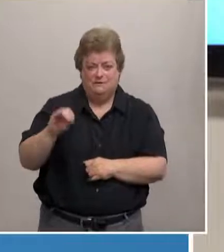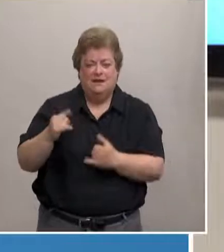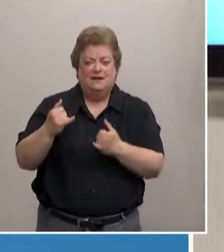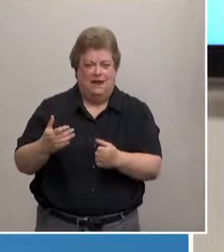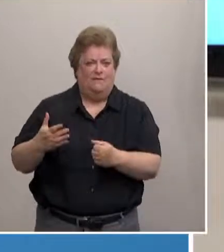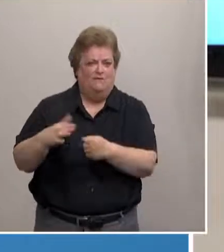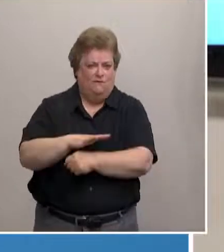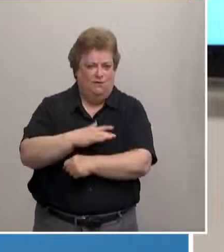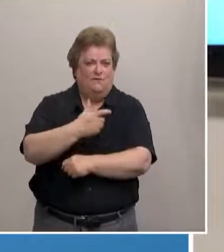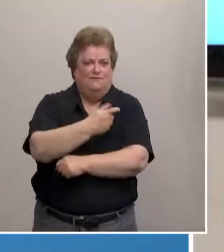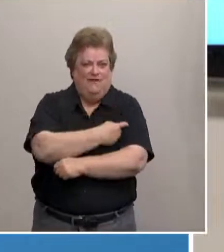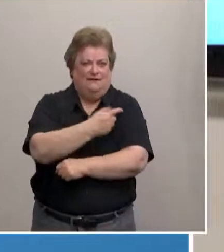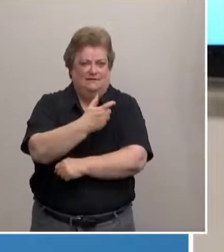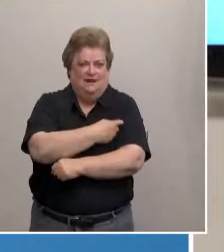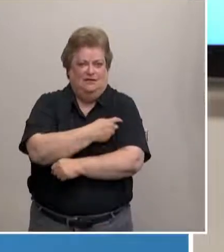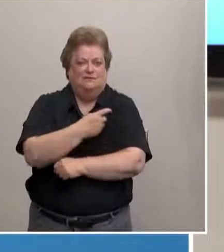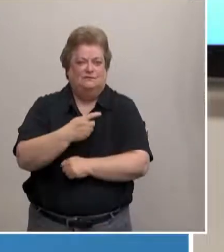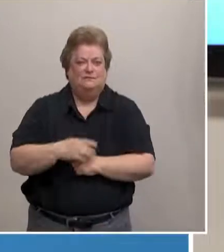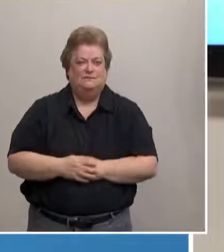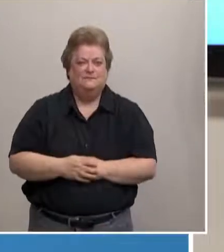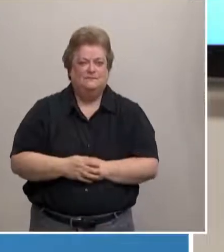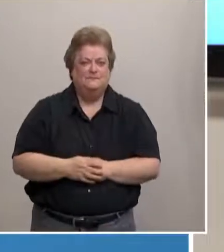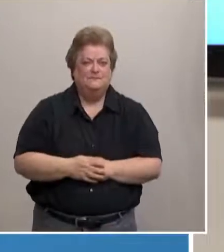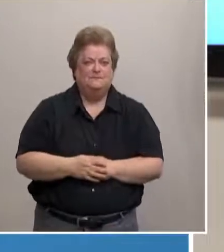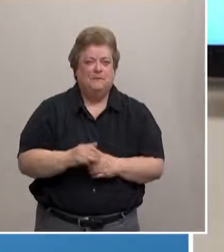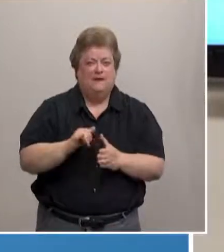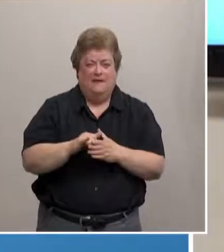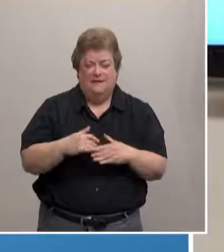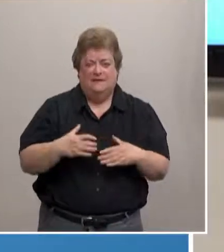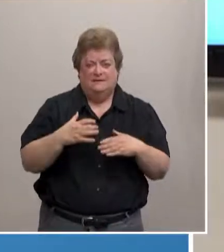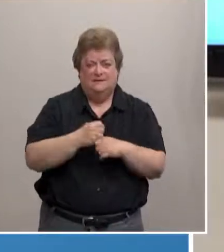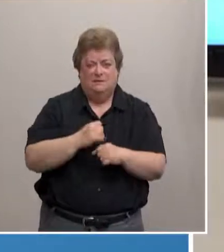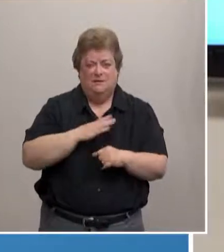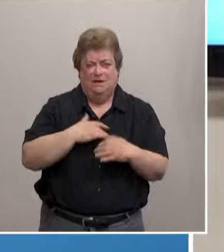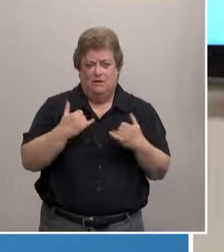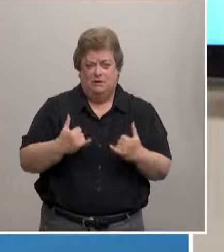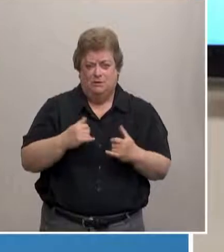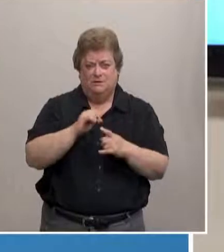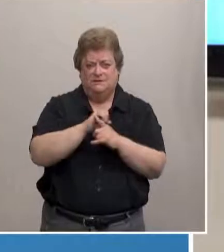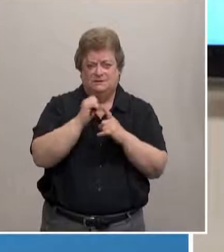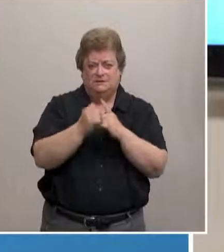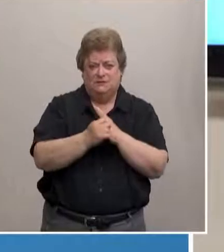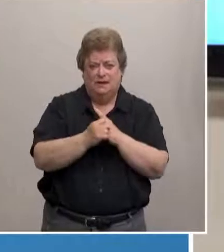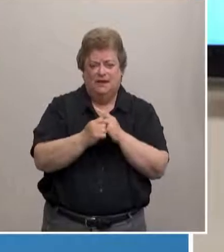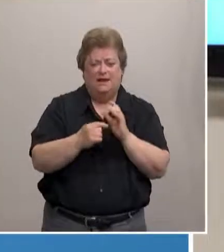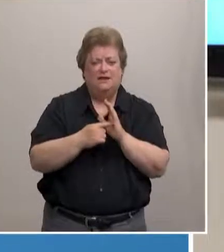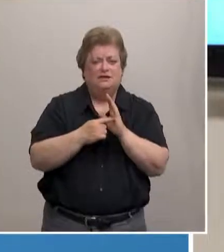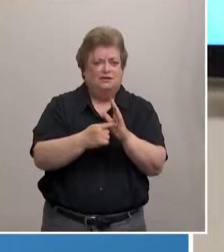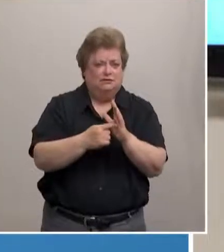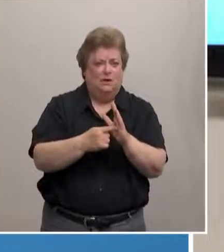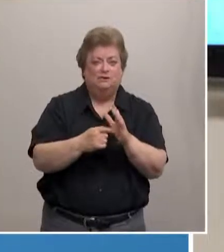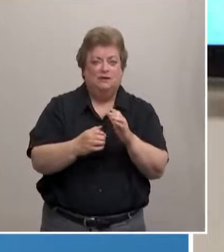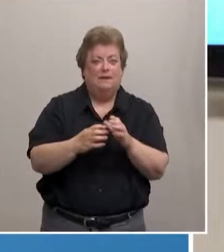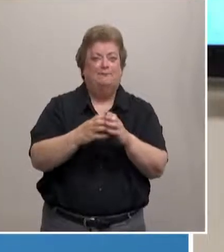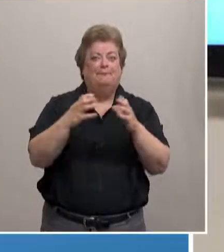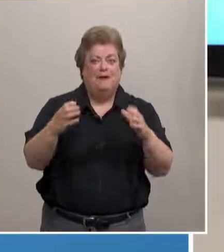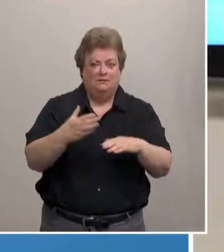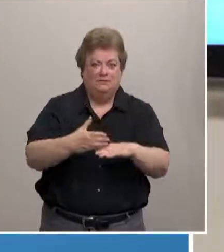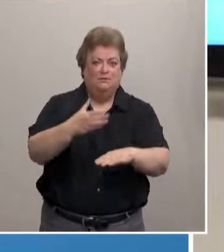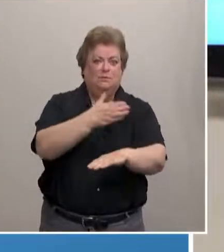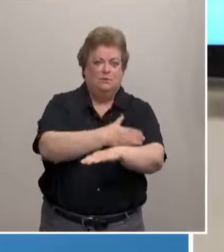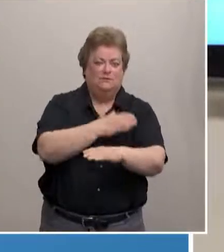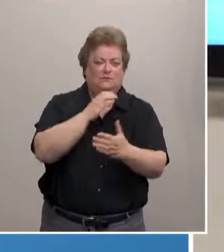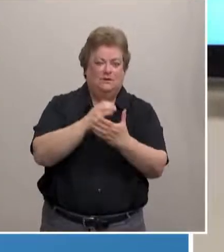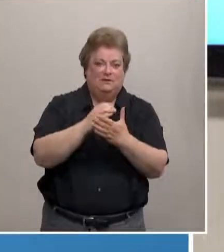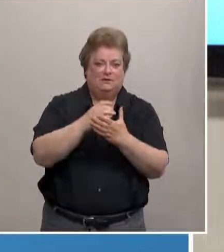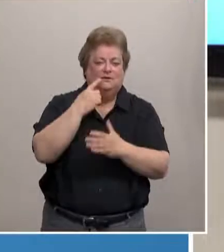fully vaccinated. This summary of our current situation paints a much improved picture for